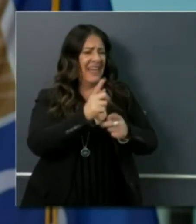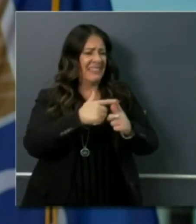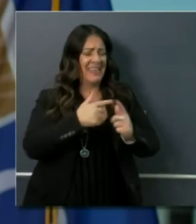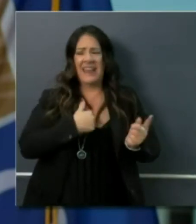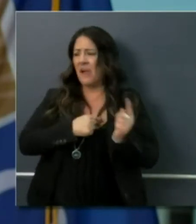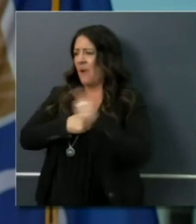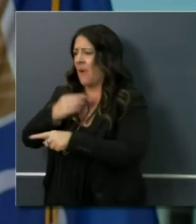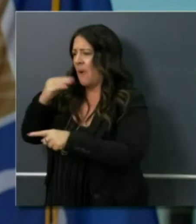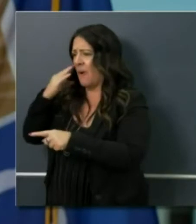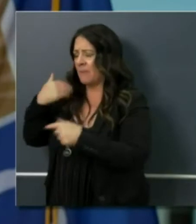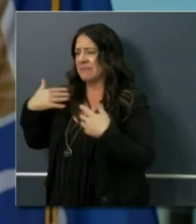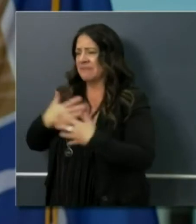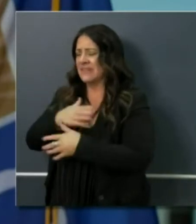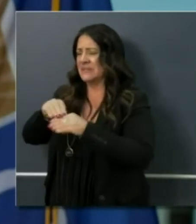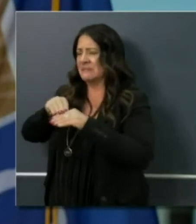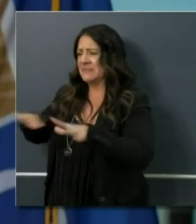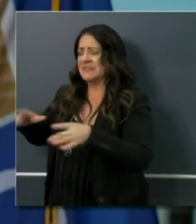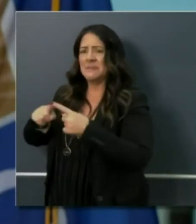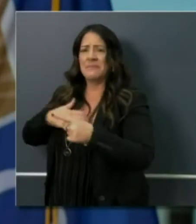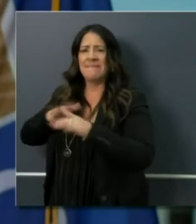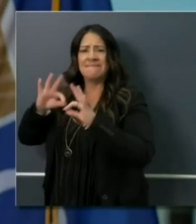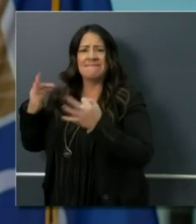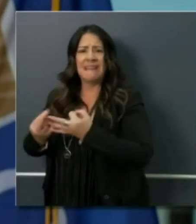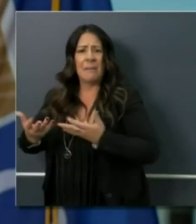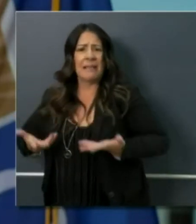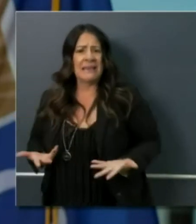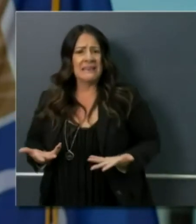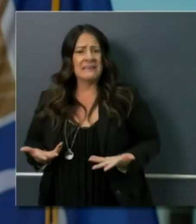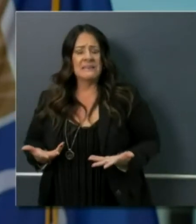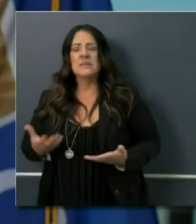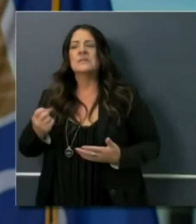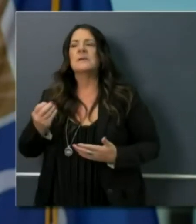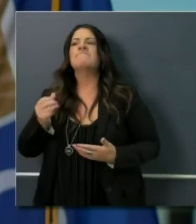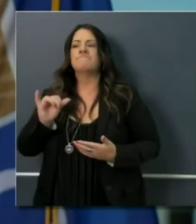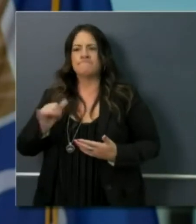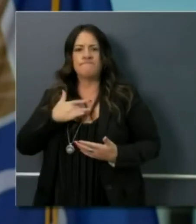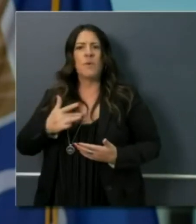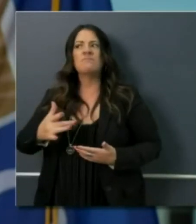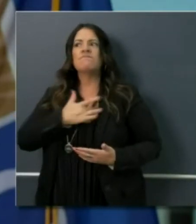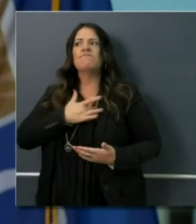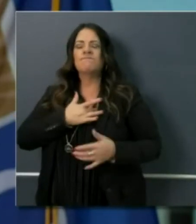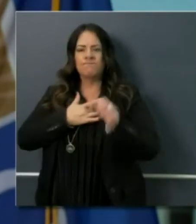families because they feel like they can infect their families.